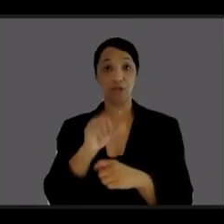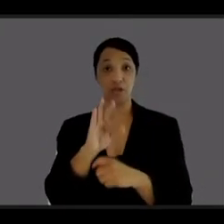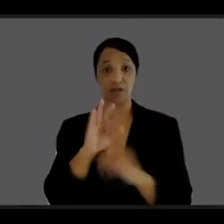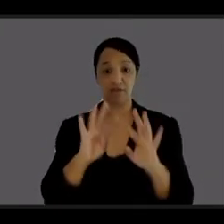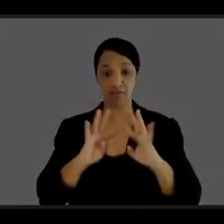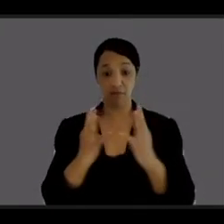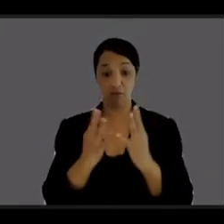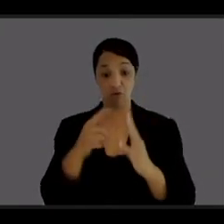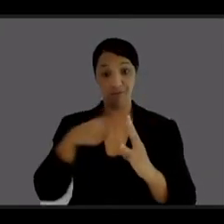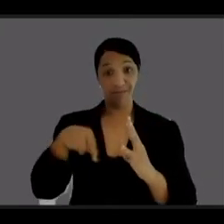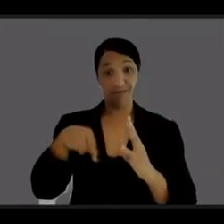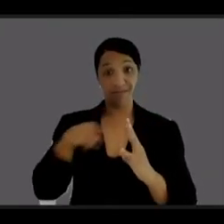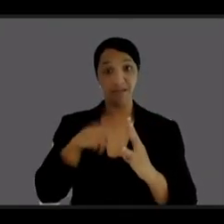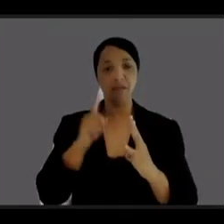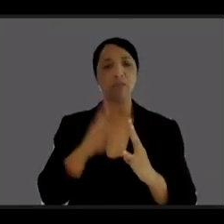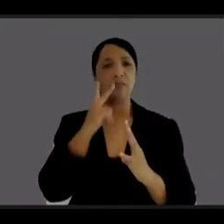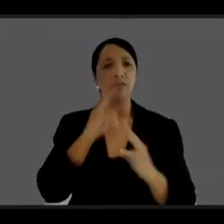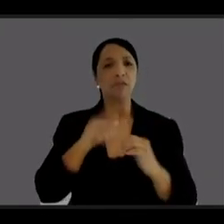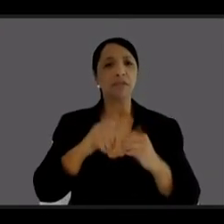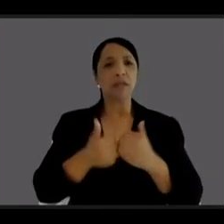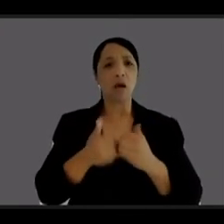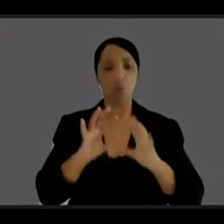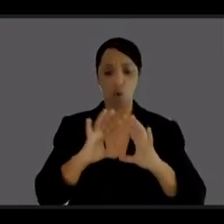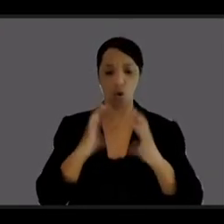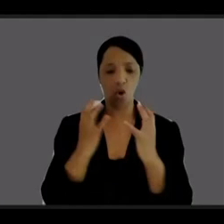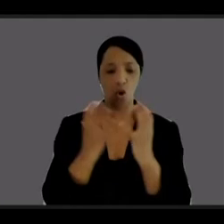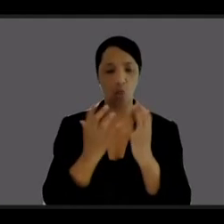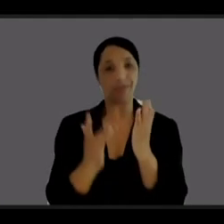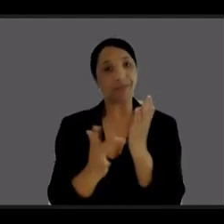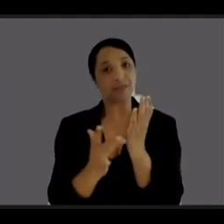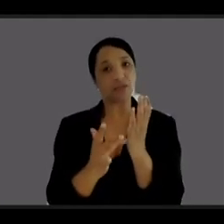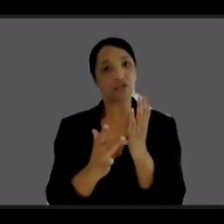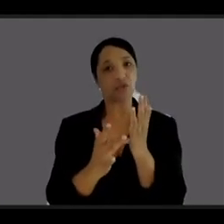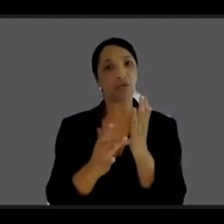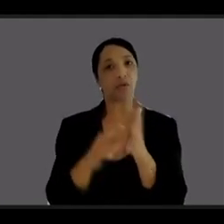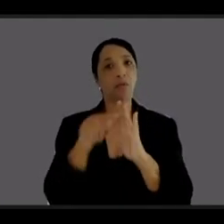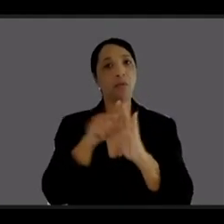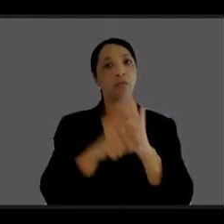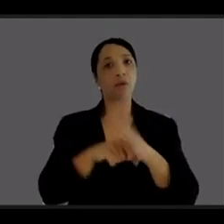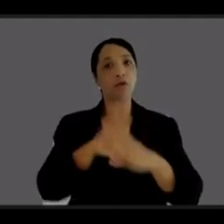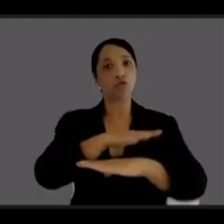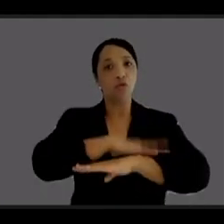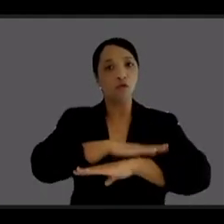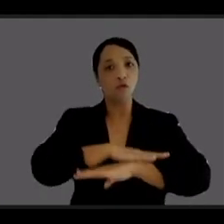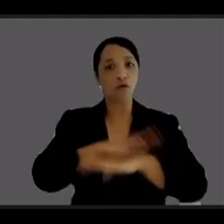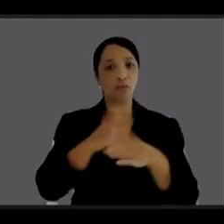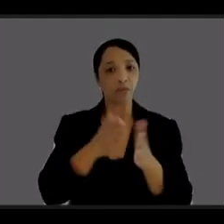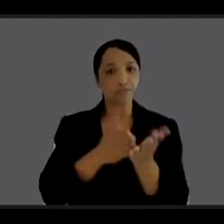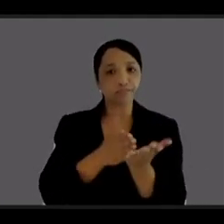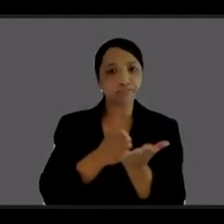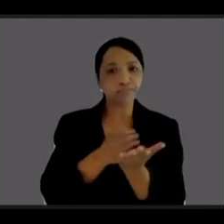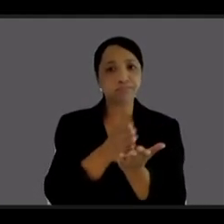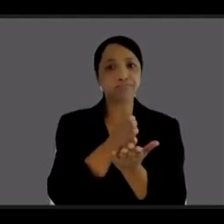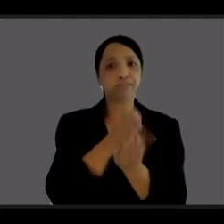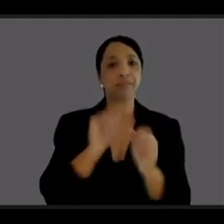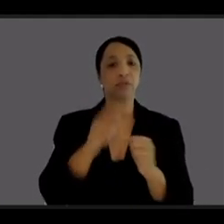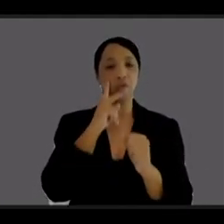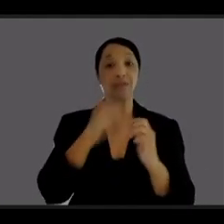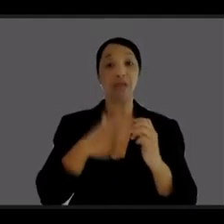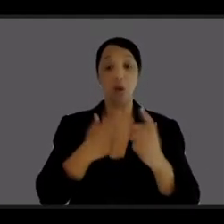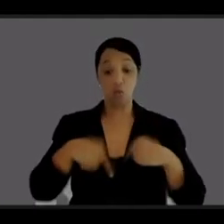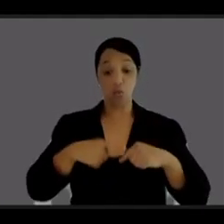a global digital policy forum in finding points of convergence and consensus, and